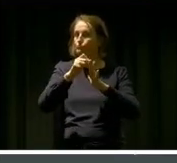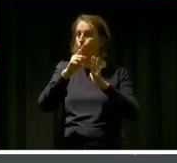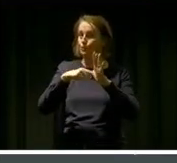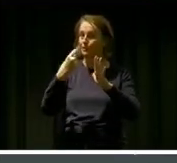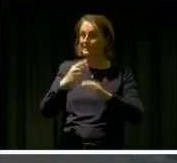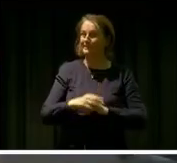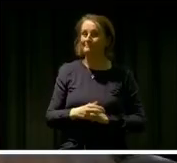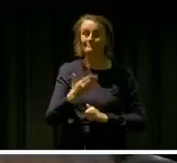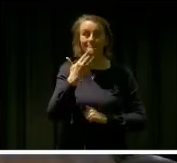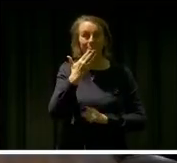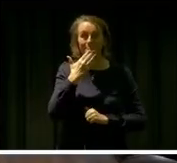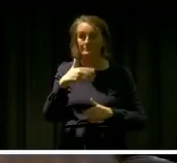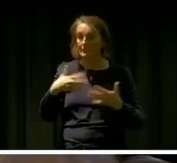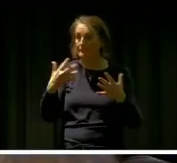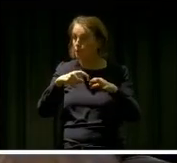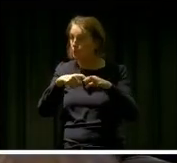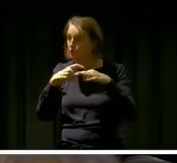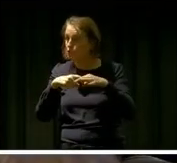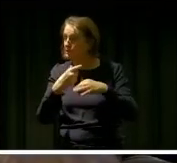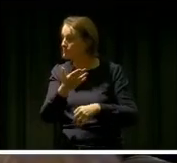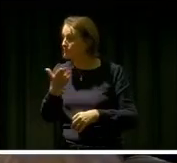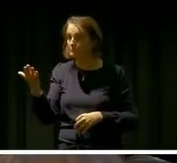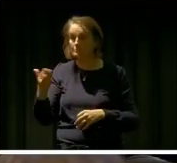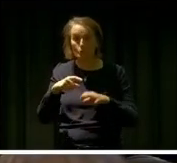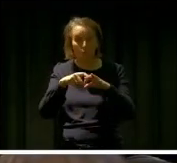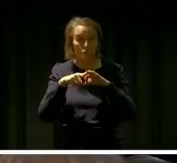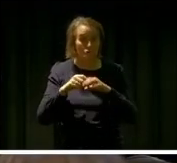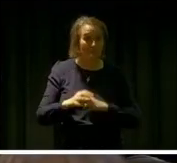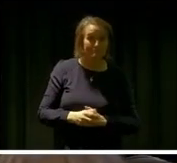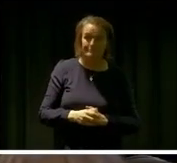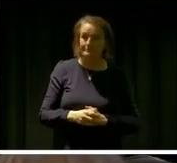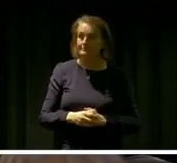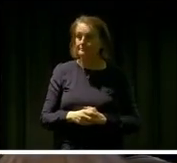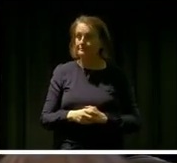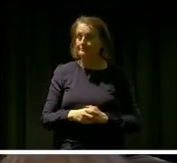Anybody have questions? Has anyone got any questions?